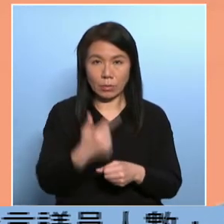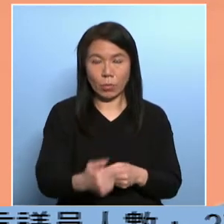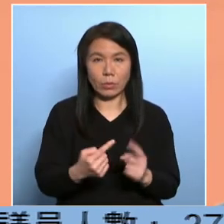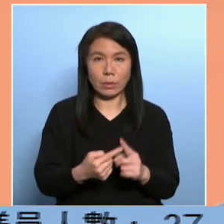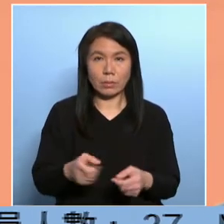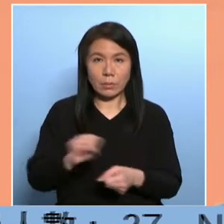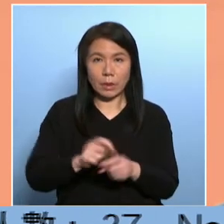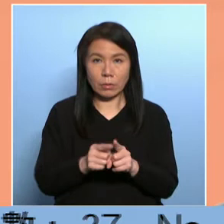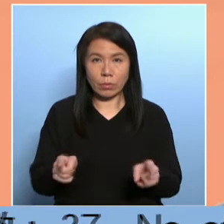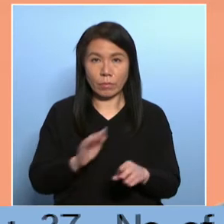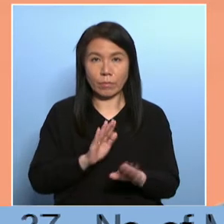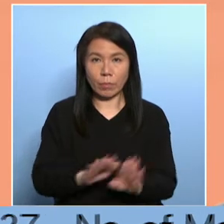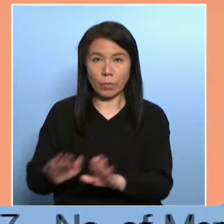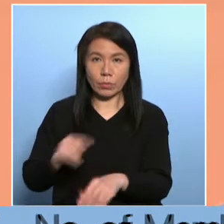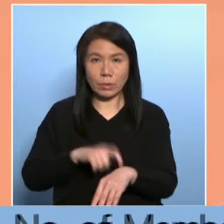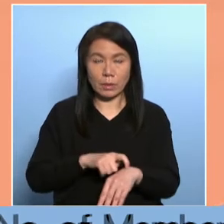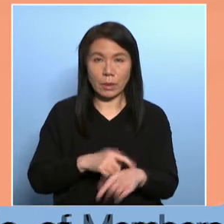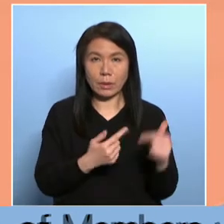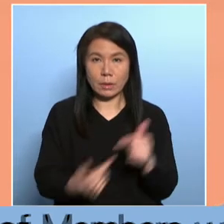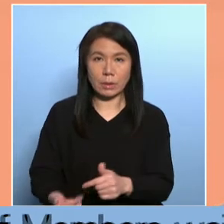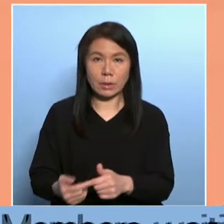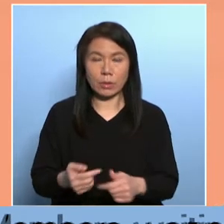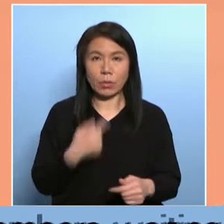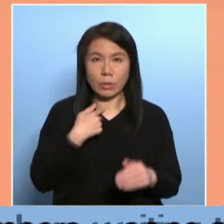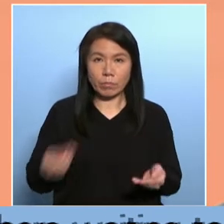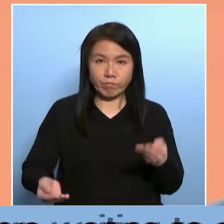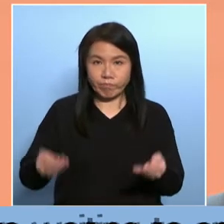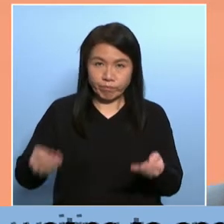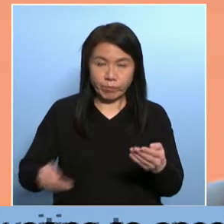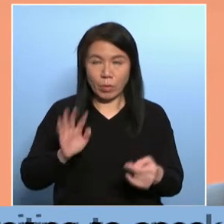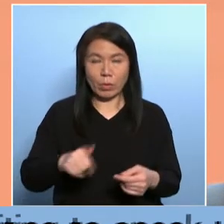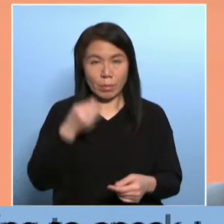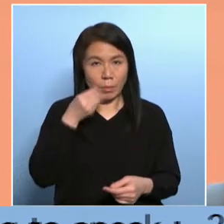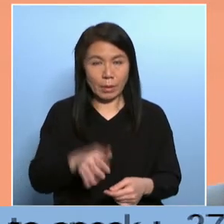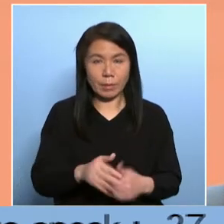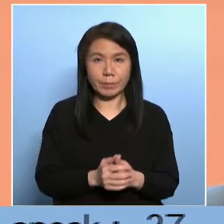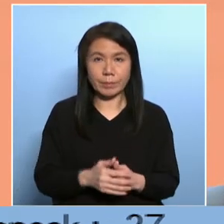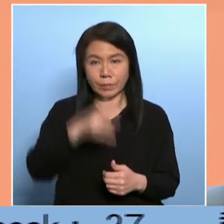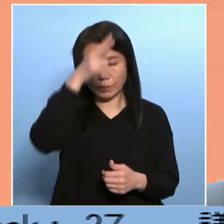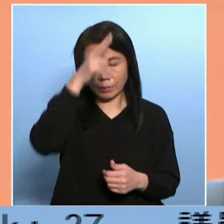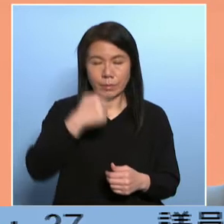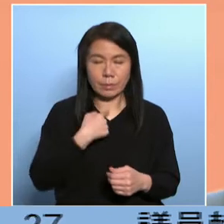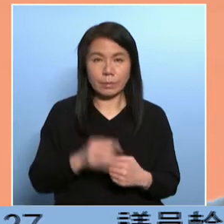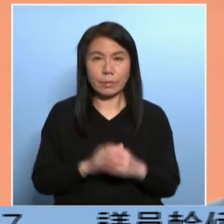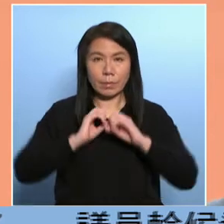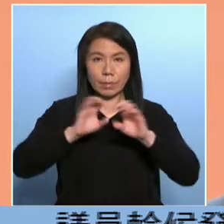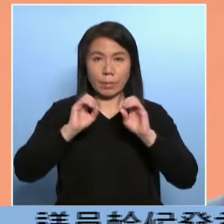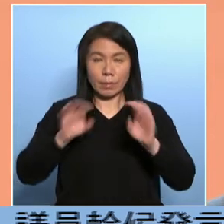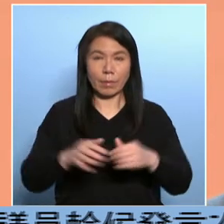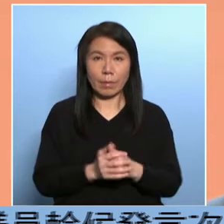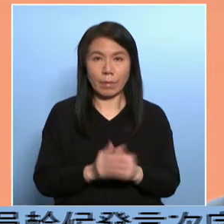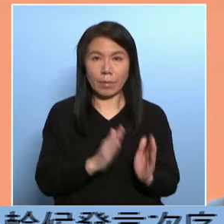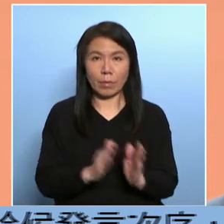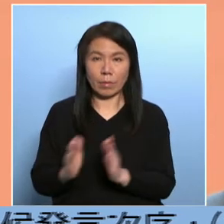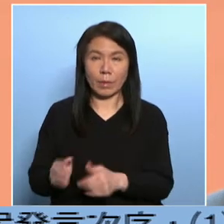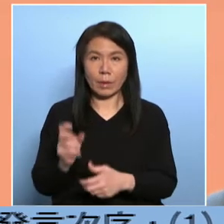been able to reach them by making the call. We will have to ensure that we will be able to mend